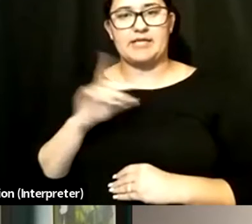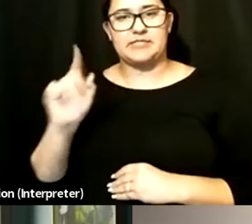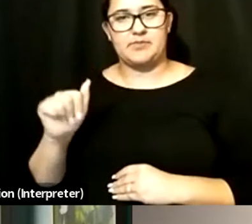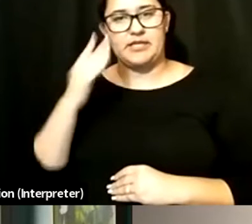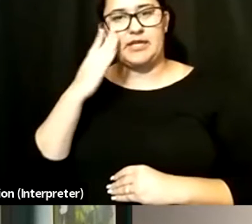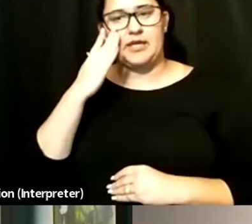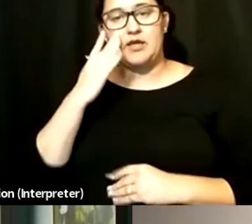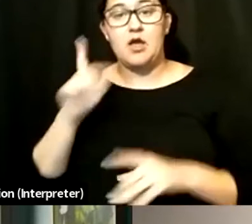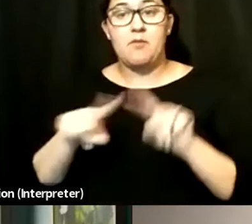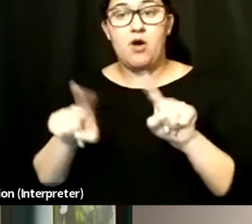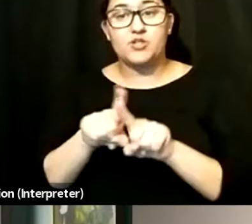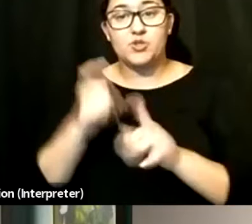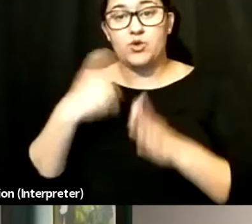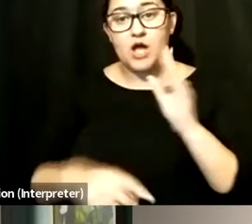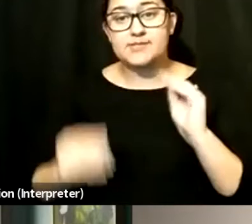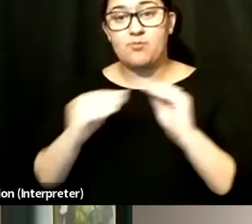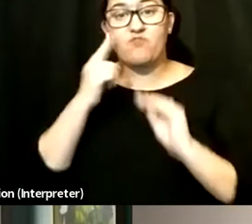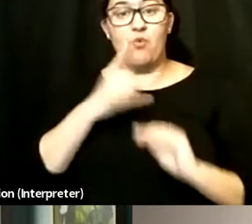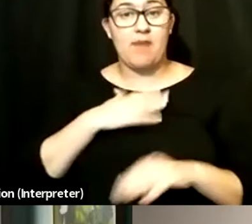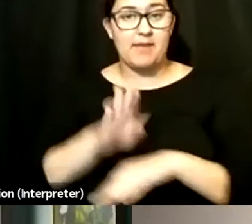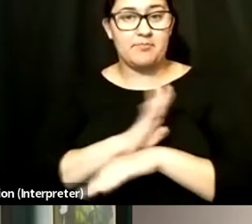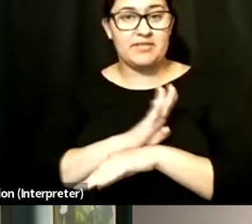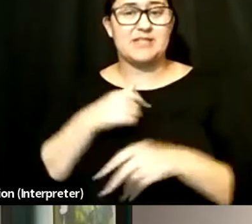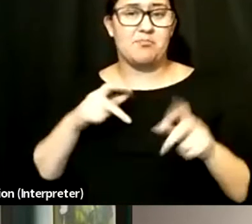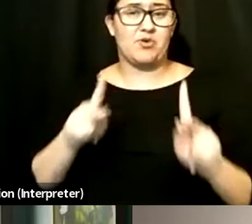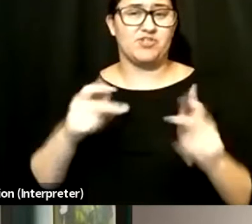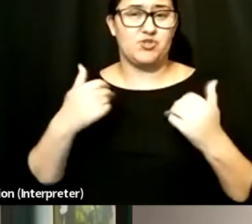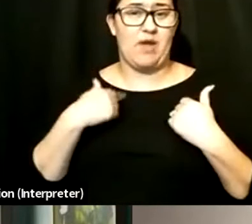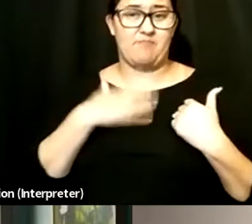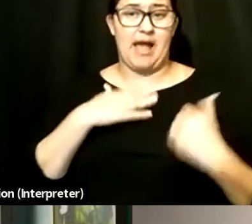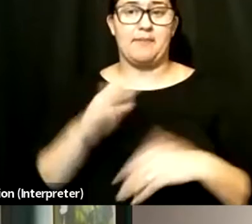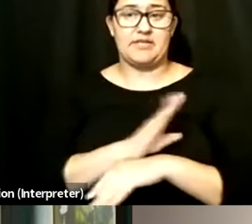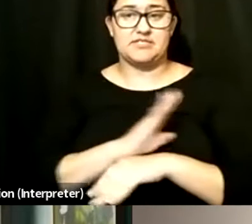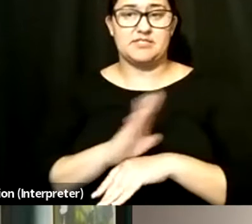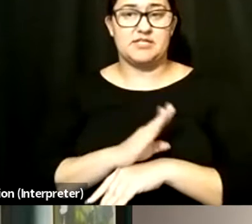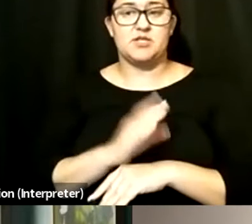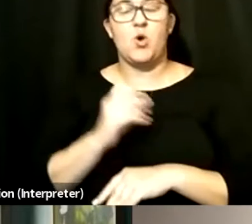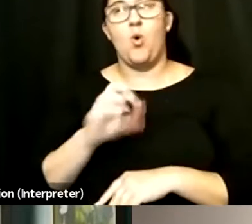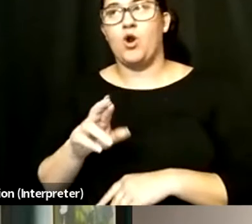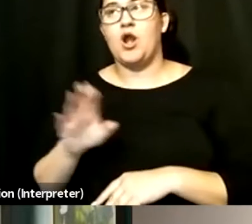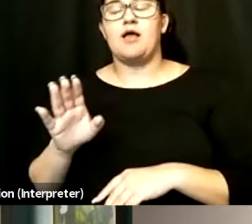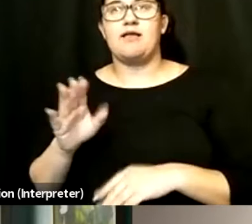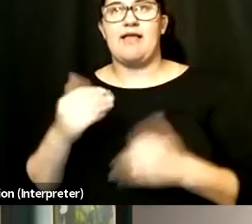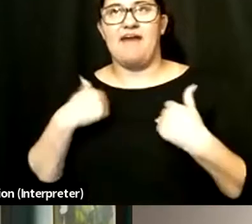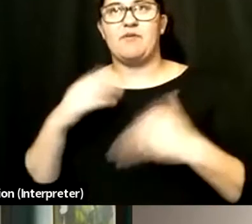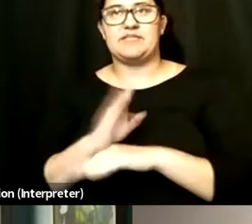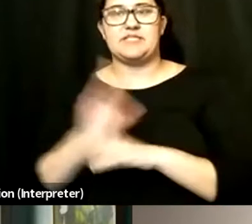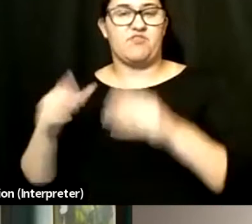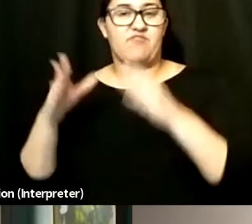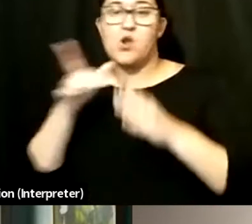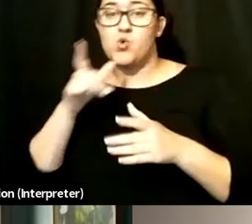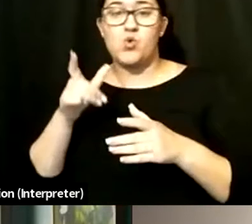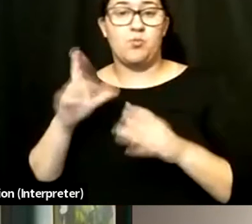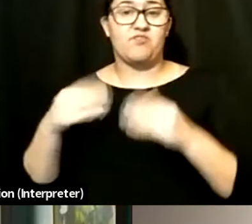business, which I'm privileged to have, a business provider that reimburses my travel. You can think